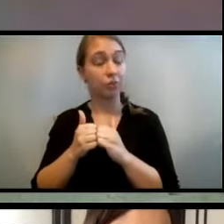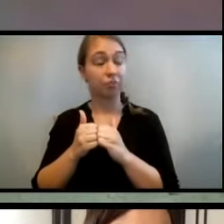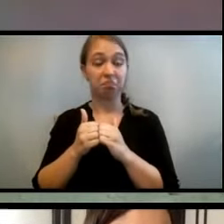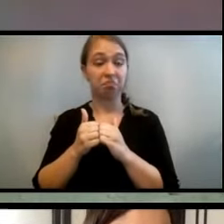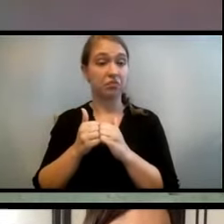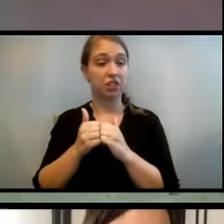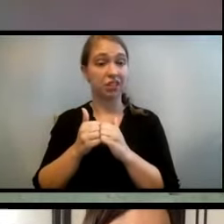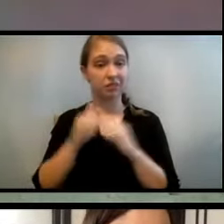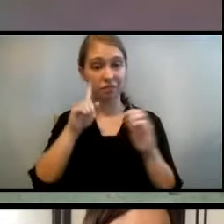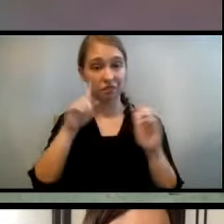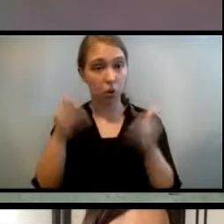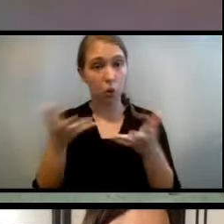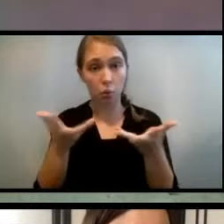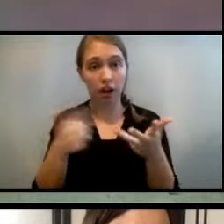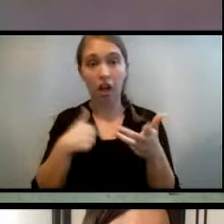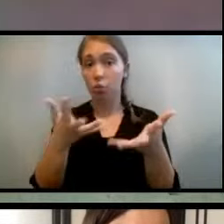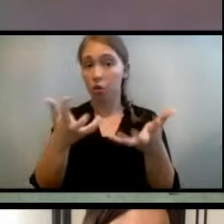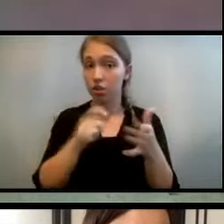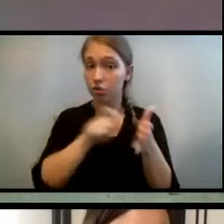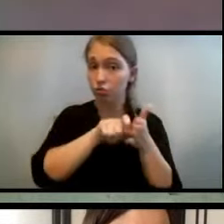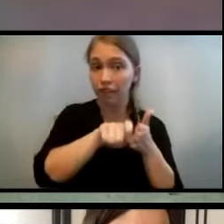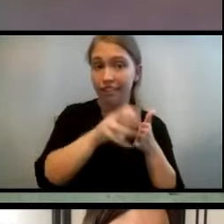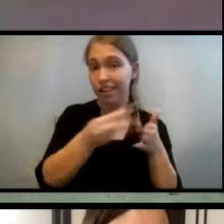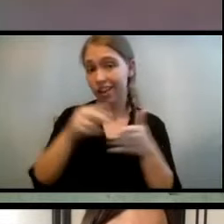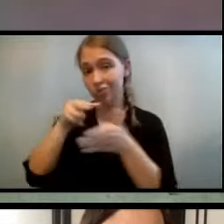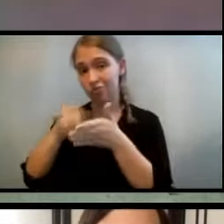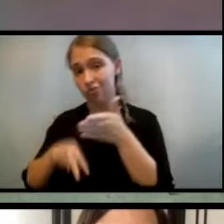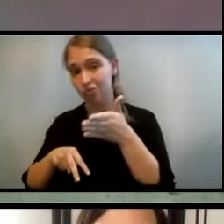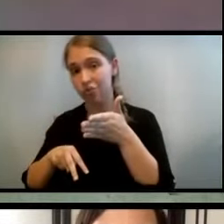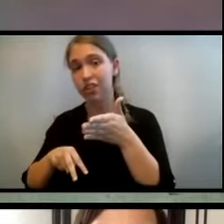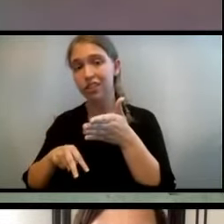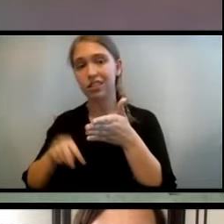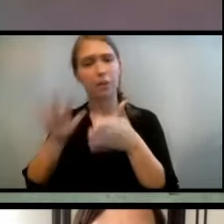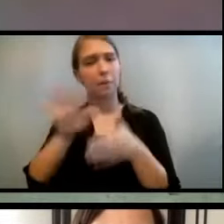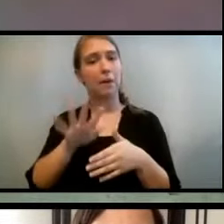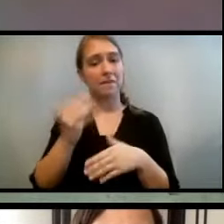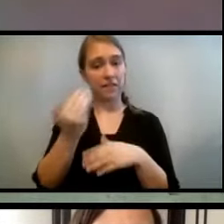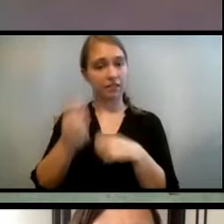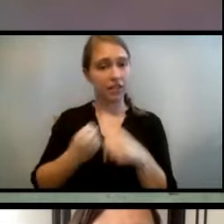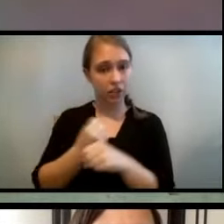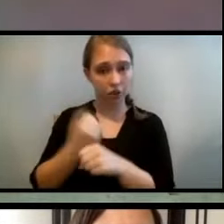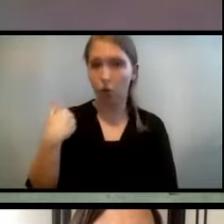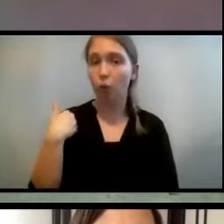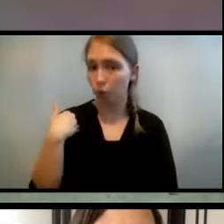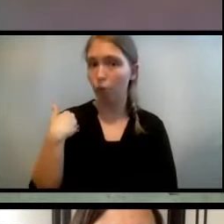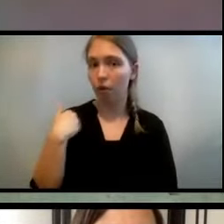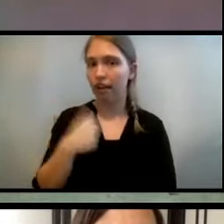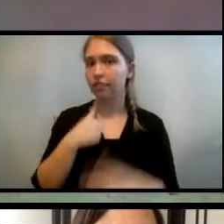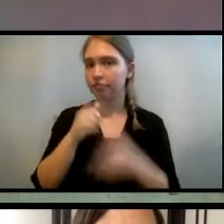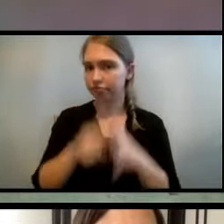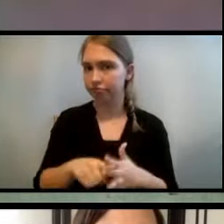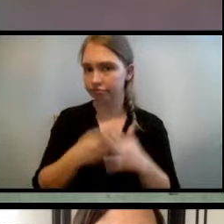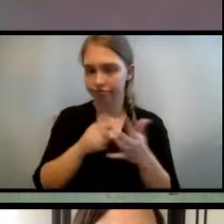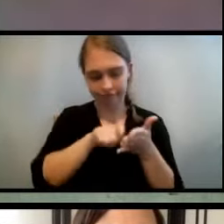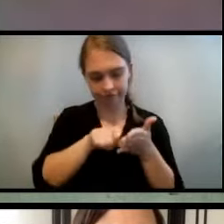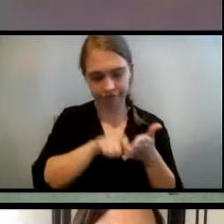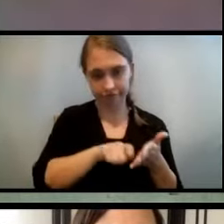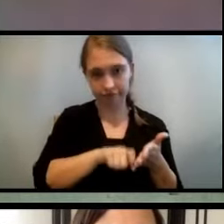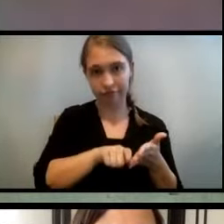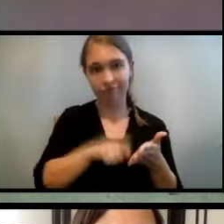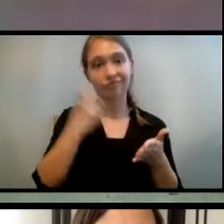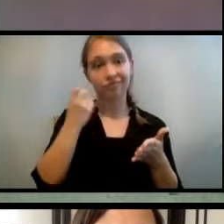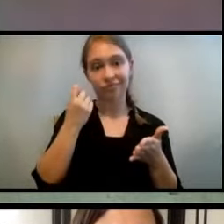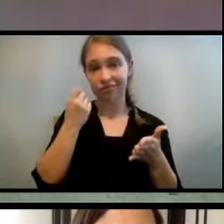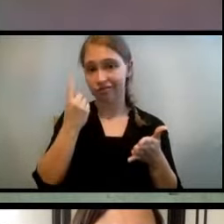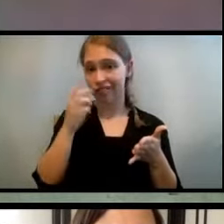to read. And this was about 15 years ago. And at that time, there was no